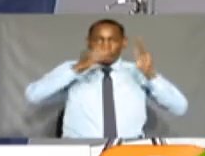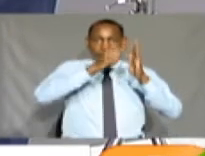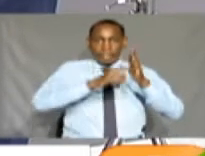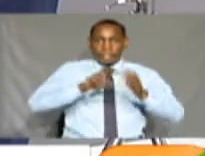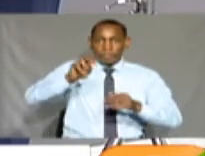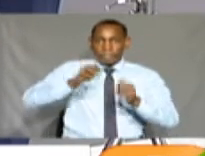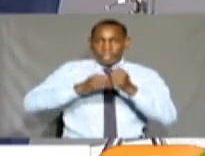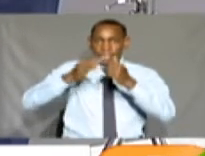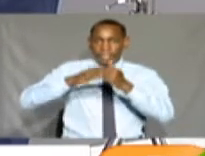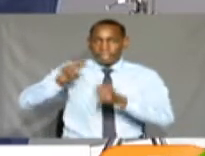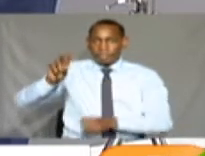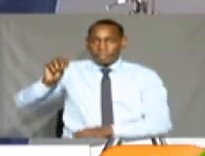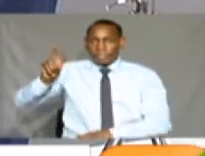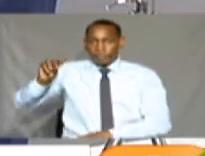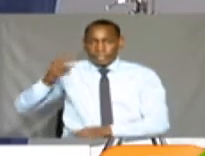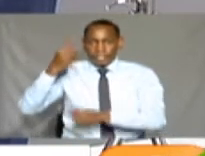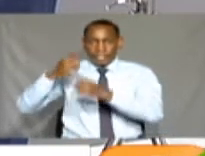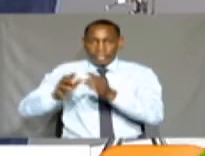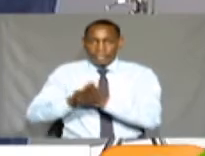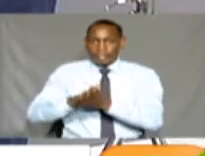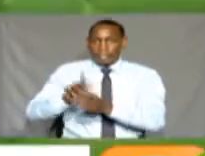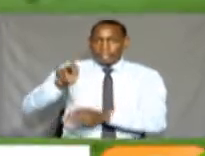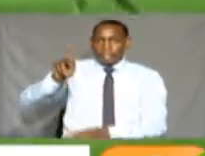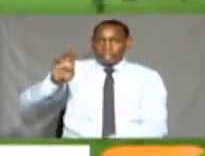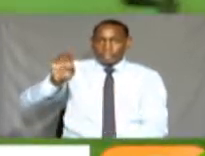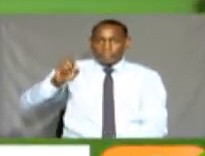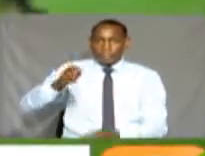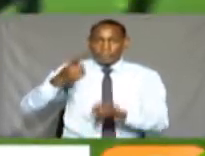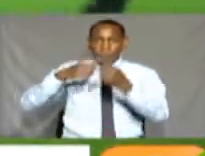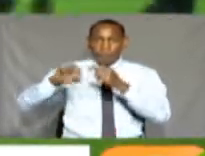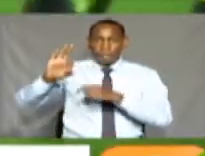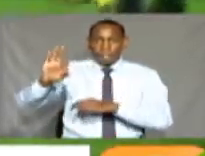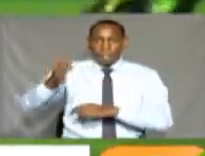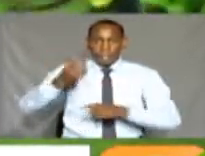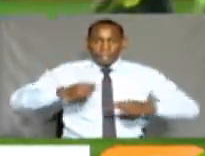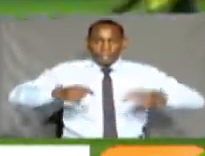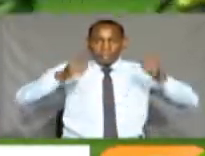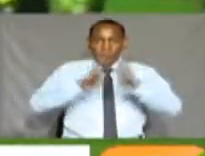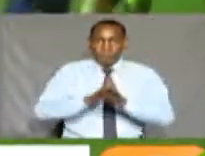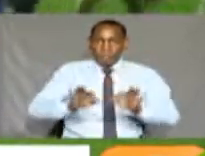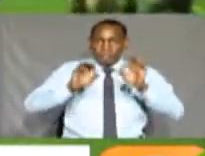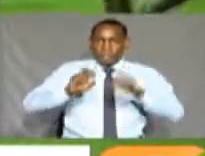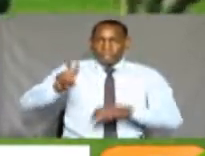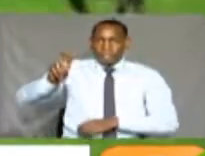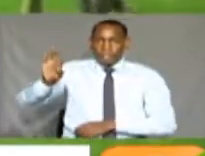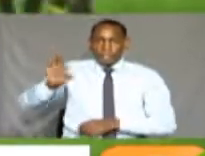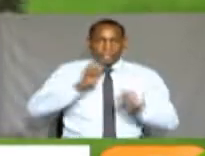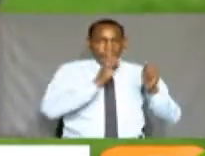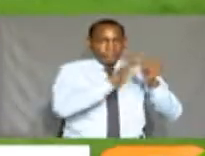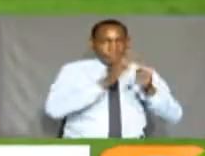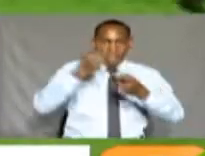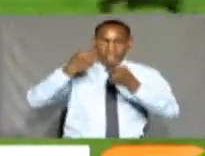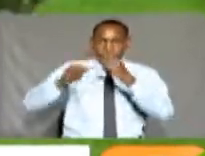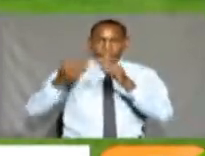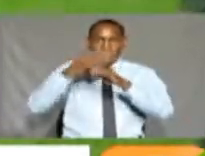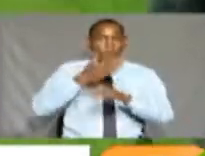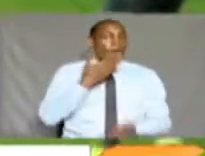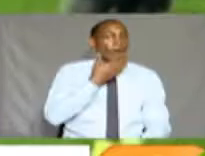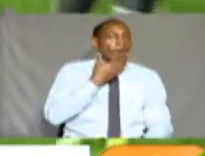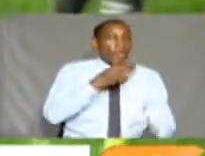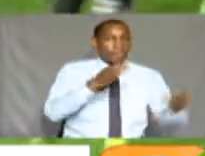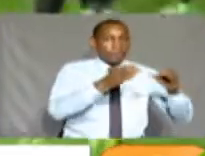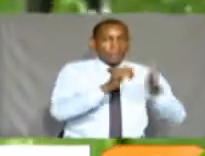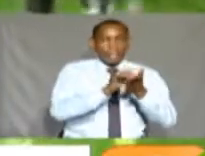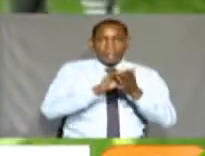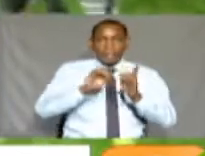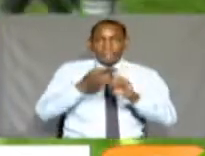the 2019-2020 season. The Bankers secured their third successive title with a clinical 23-14 win over the Oilers, who